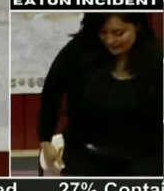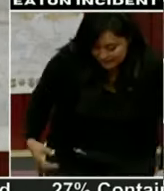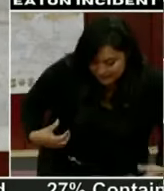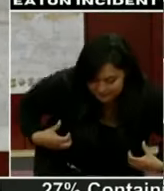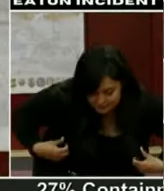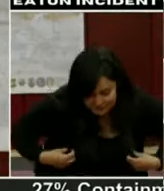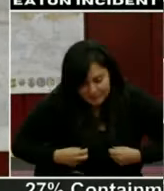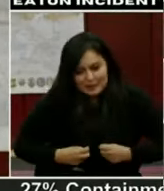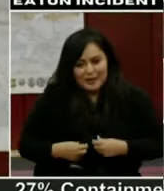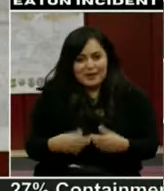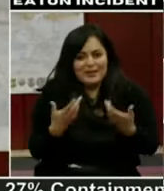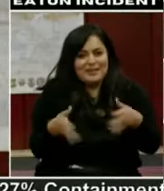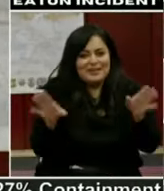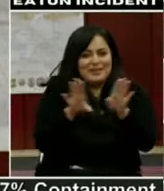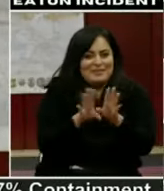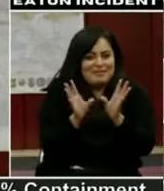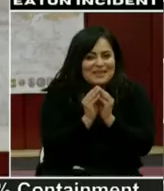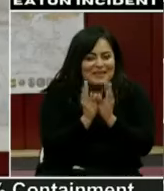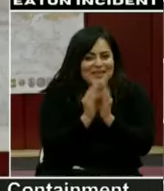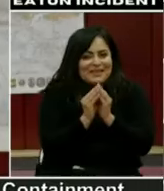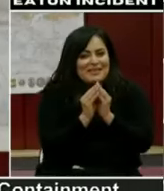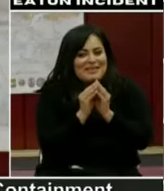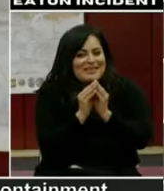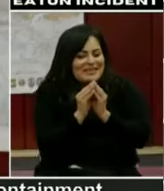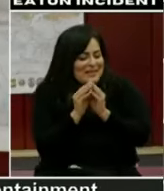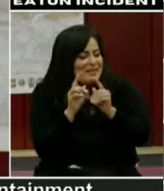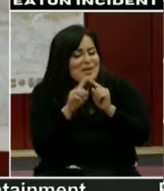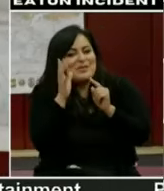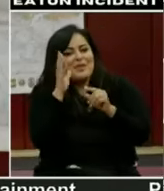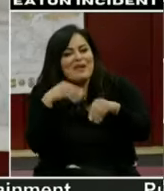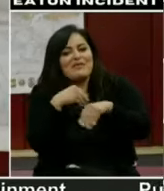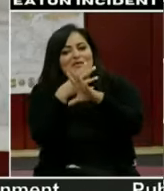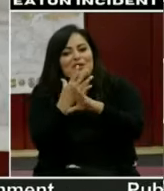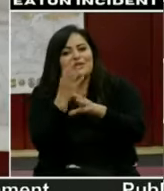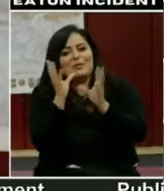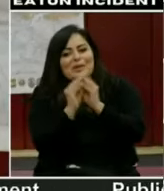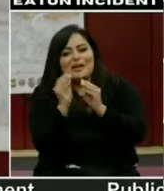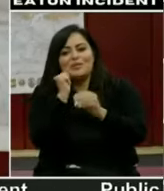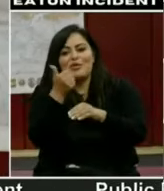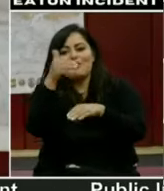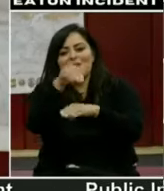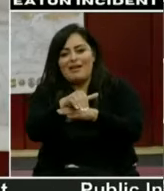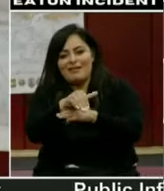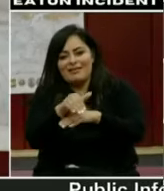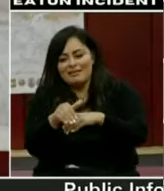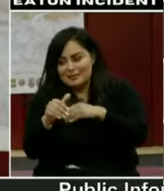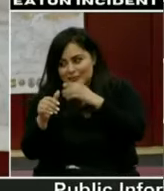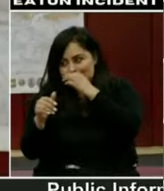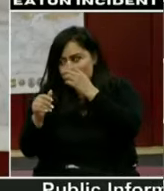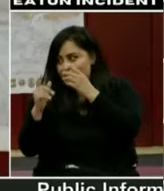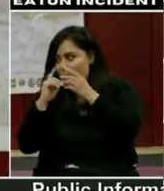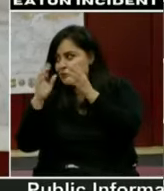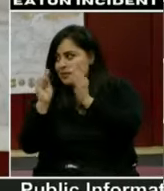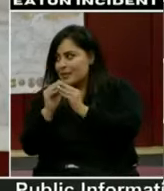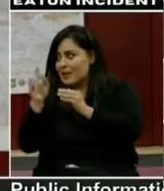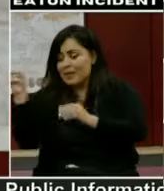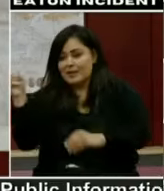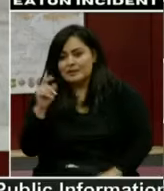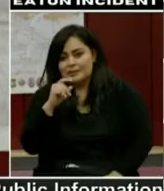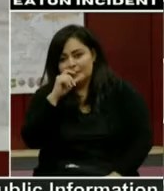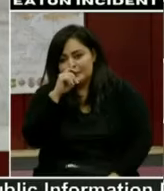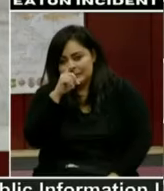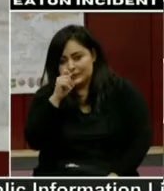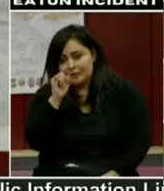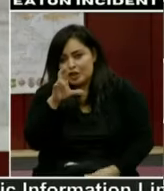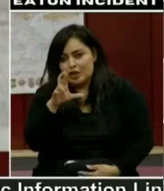So that is going to conclude our meeting, but we will have a virtual meeting tomorrow night where we're going to address some more of your questions. Sir,